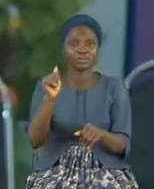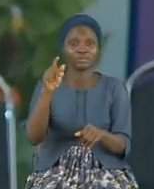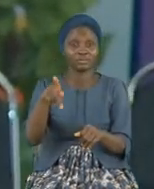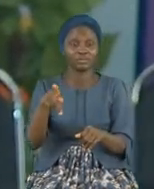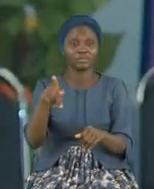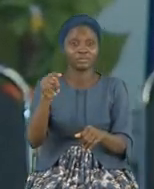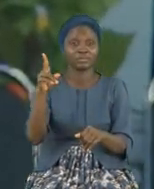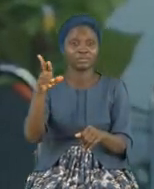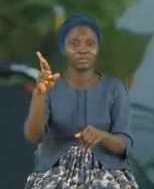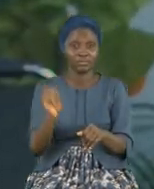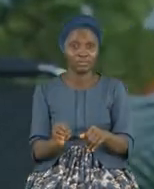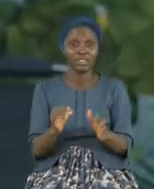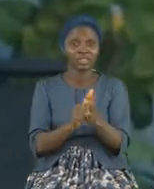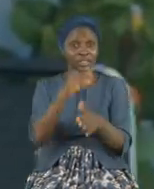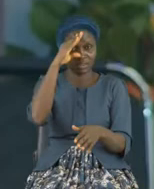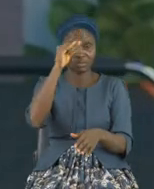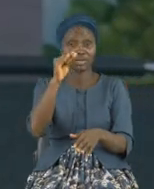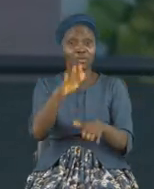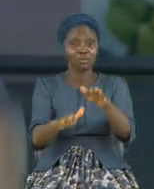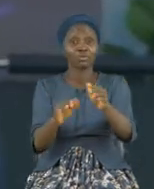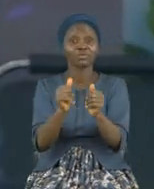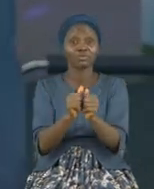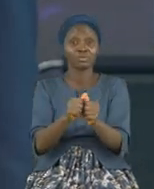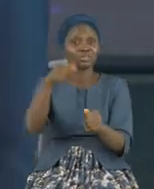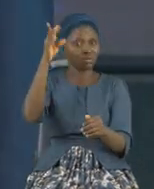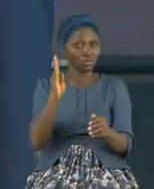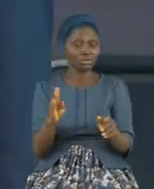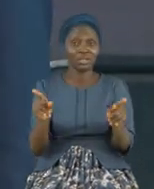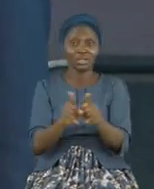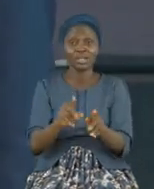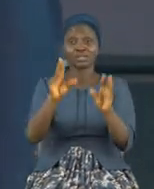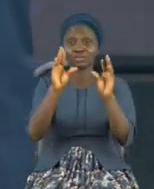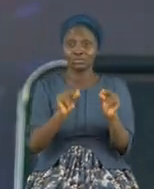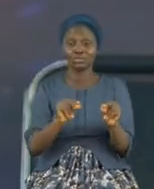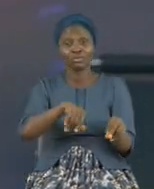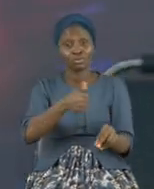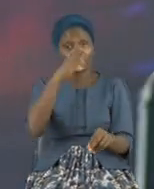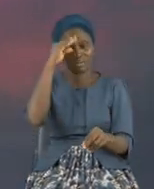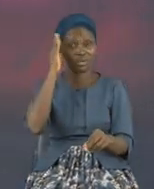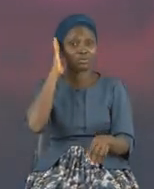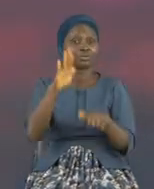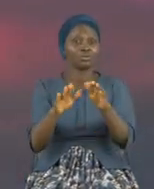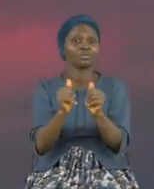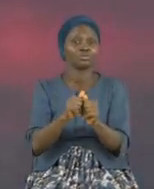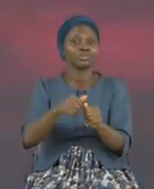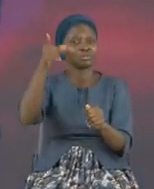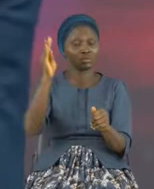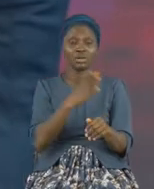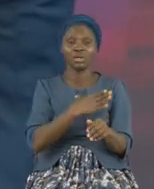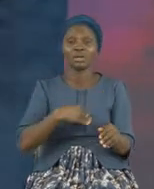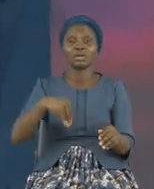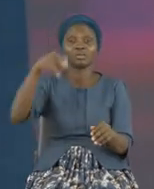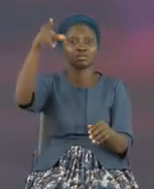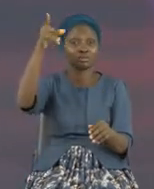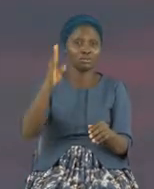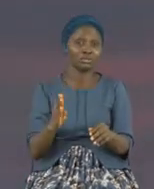walked with God like no other man had walked with God, and God took him. If God